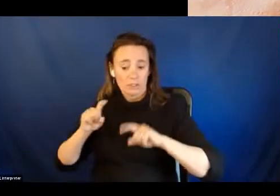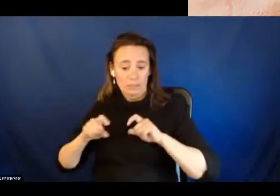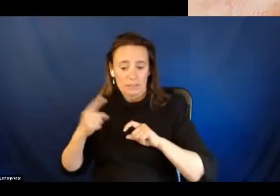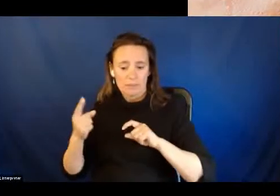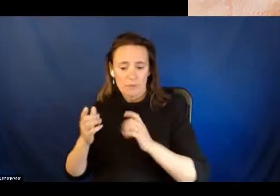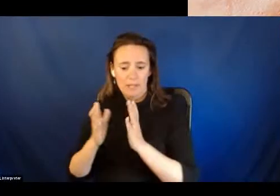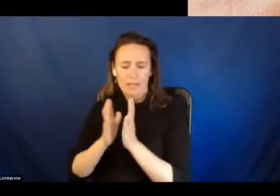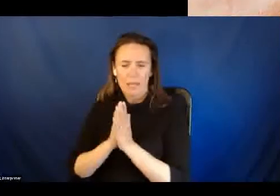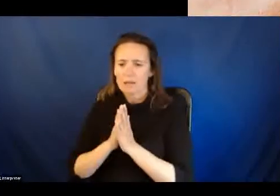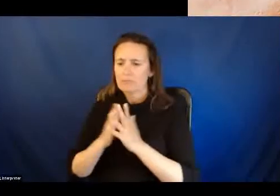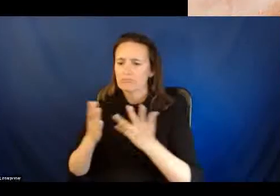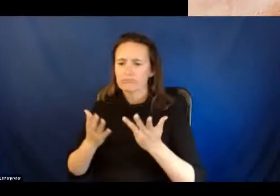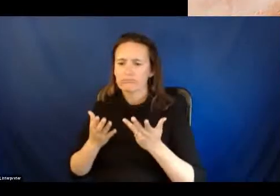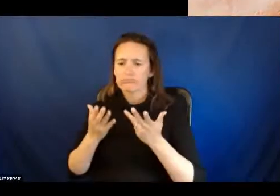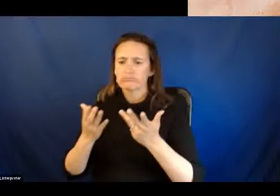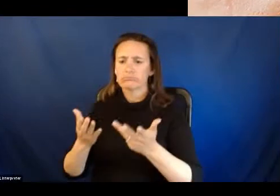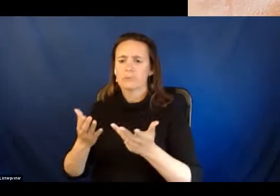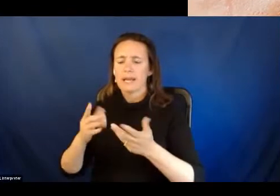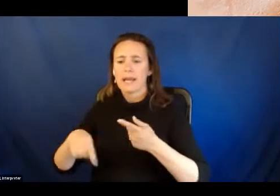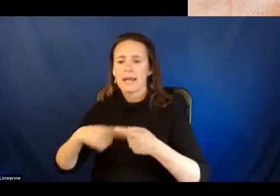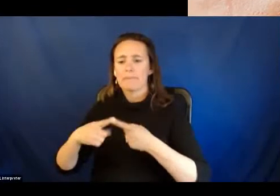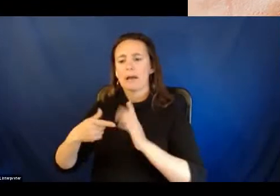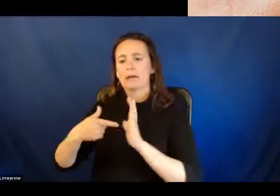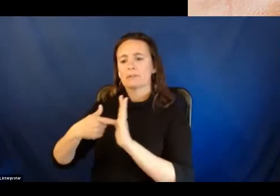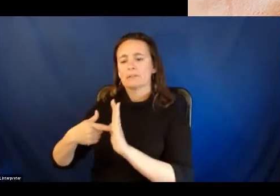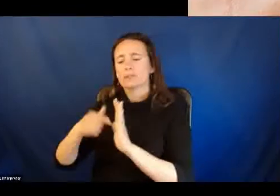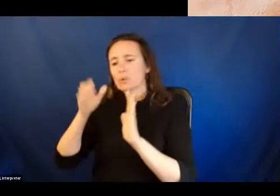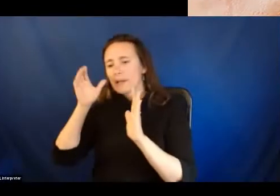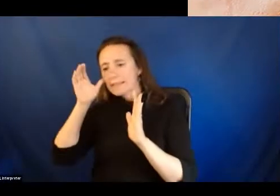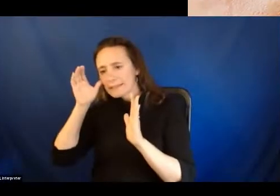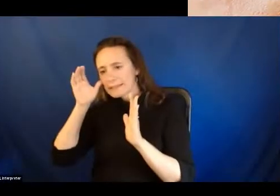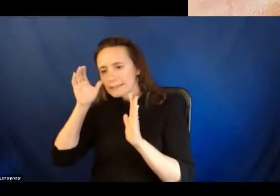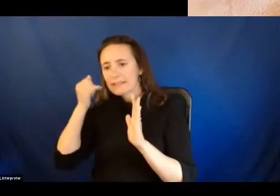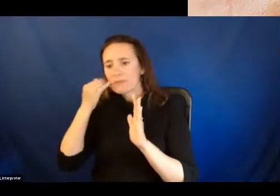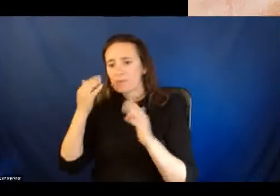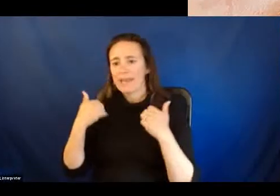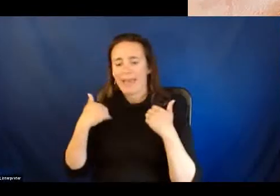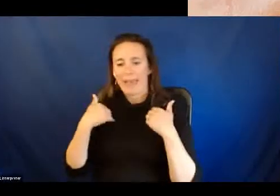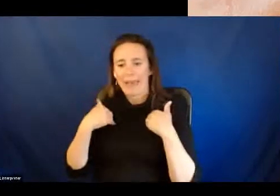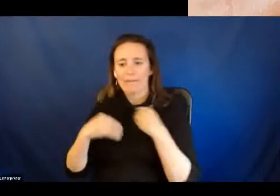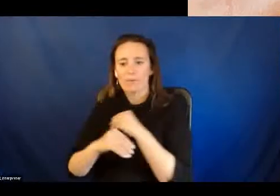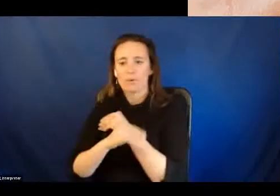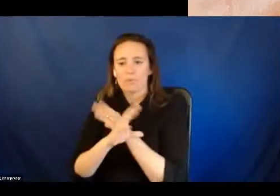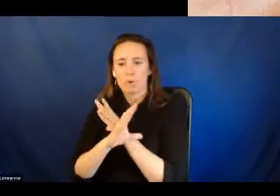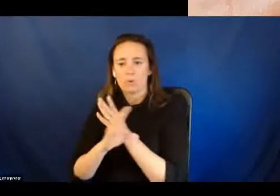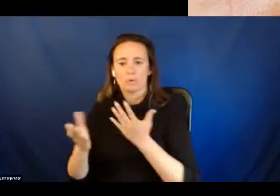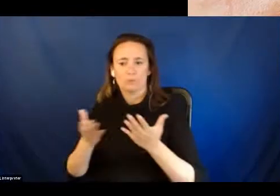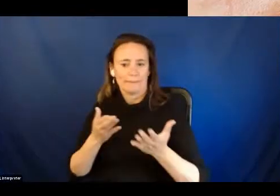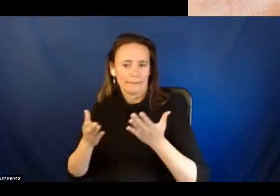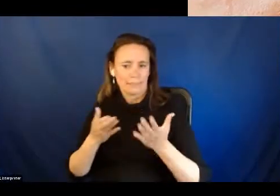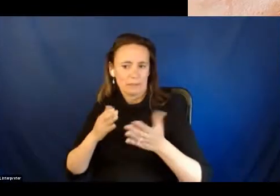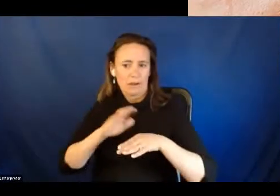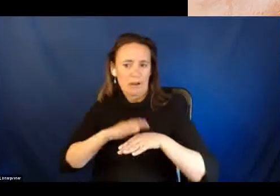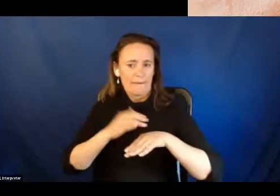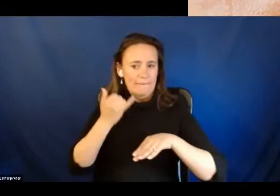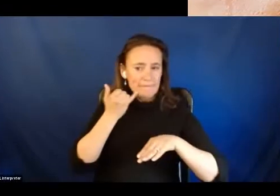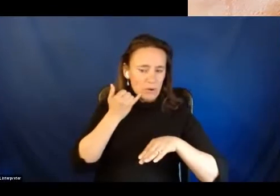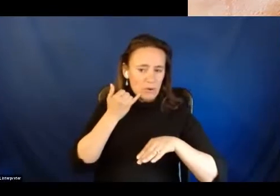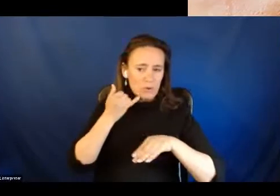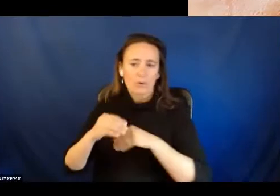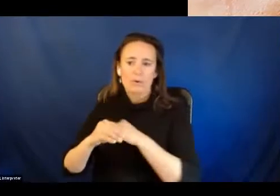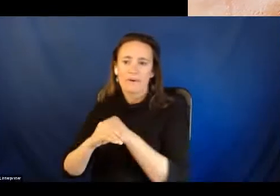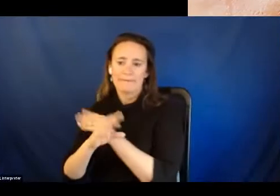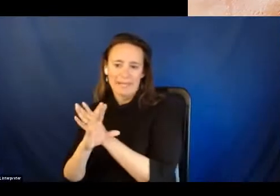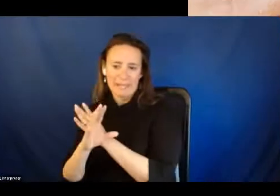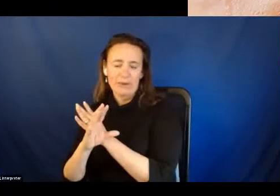what recommendations can you give us about demonstrating real listening if we're providing remote services by phone and by video? So this can be hard to